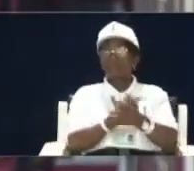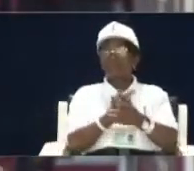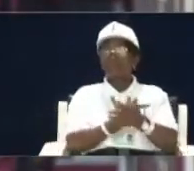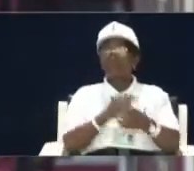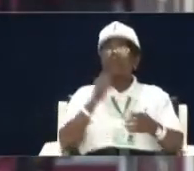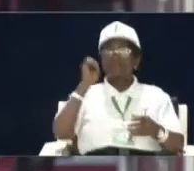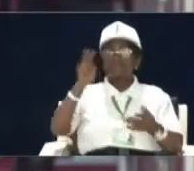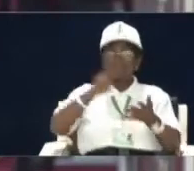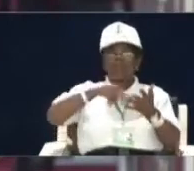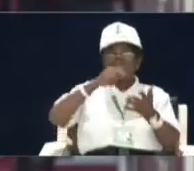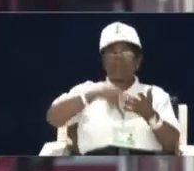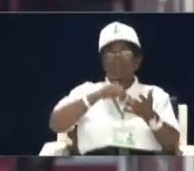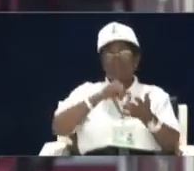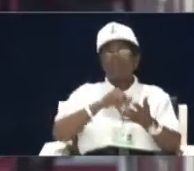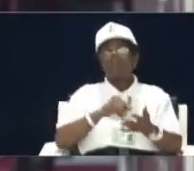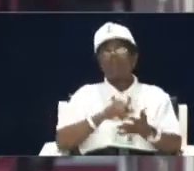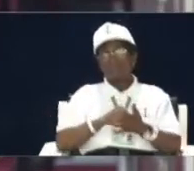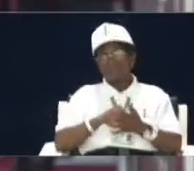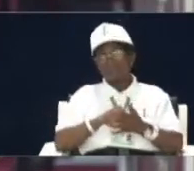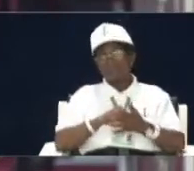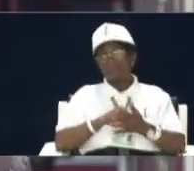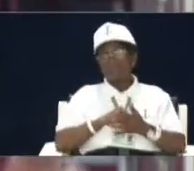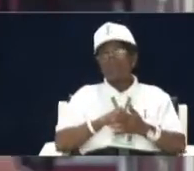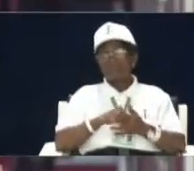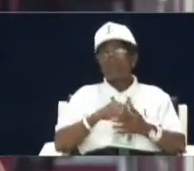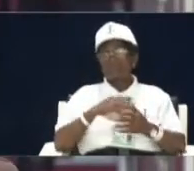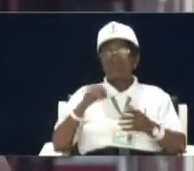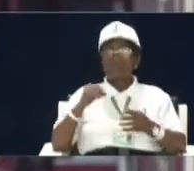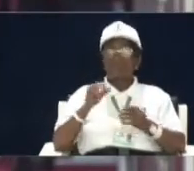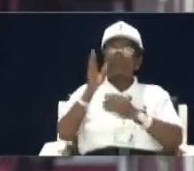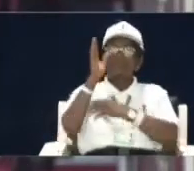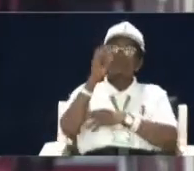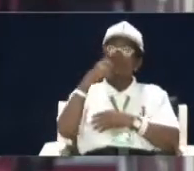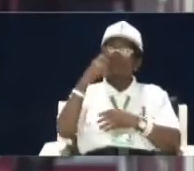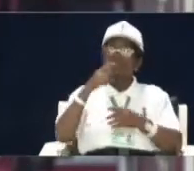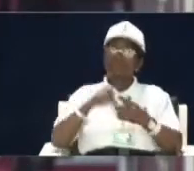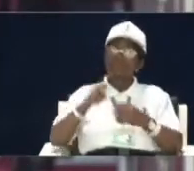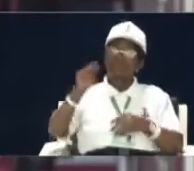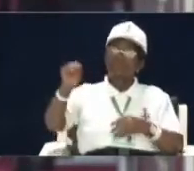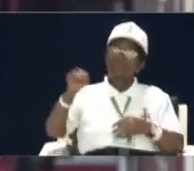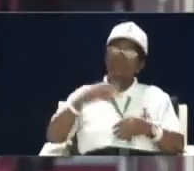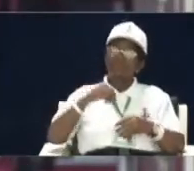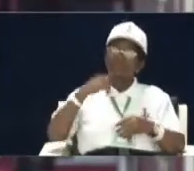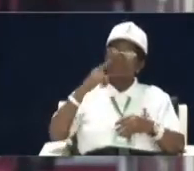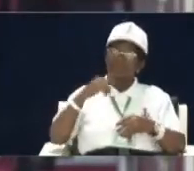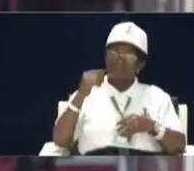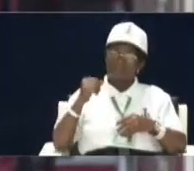He read the tract, and God spoke to him and said,